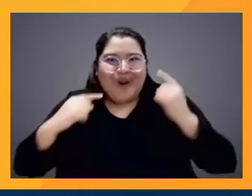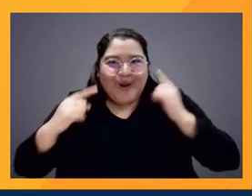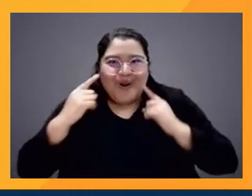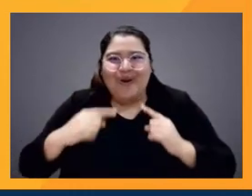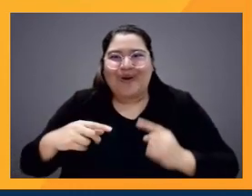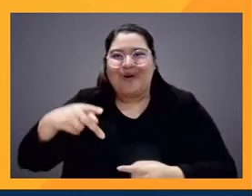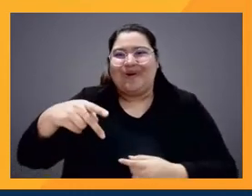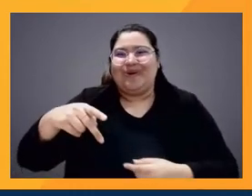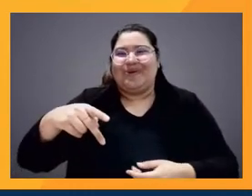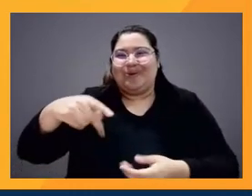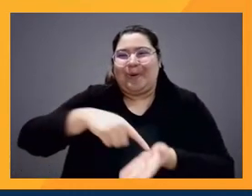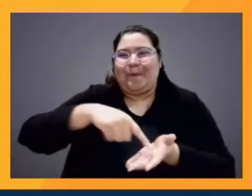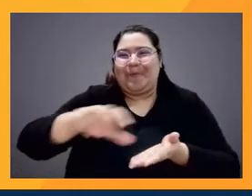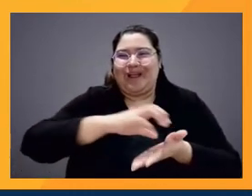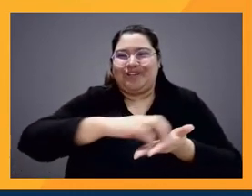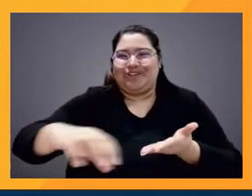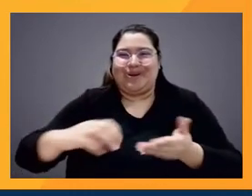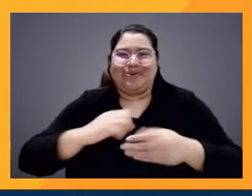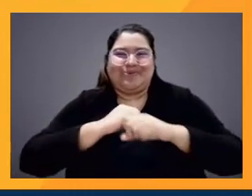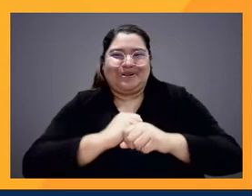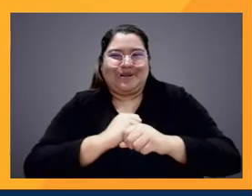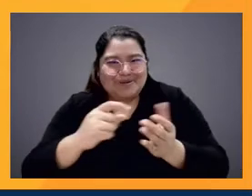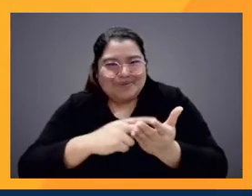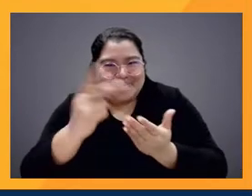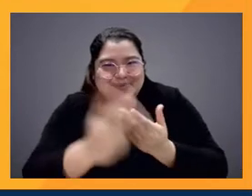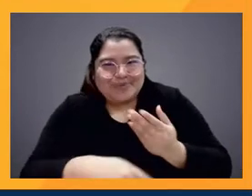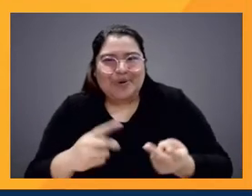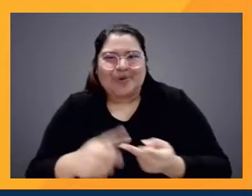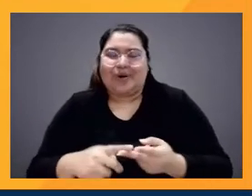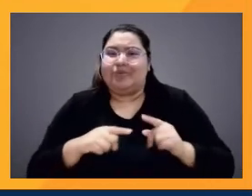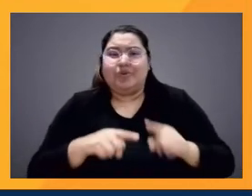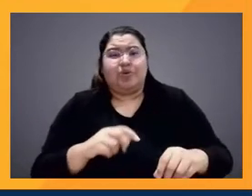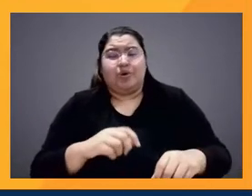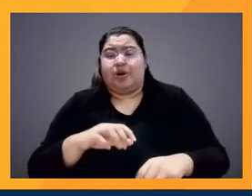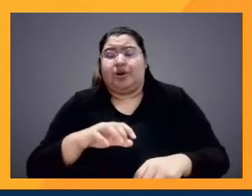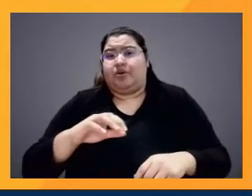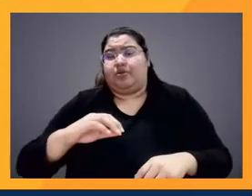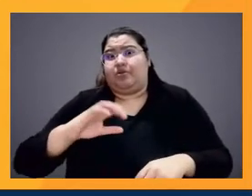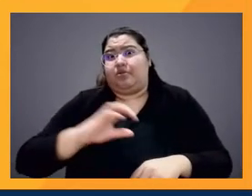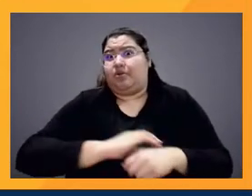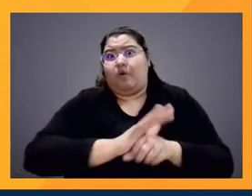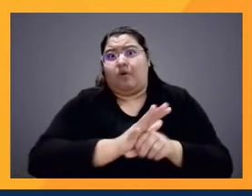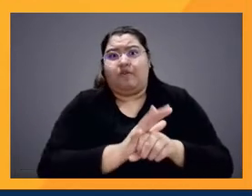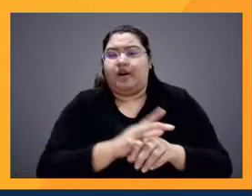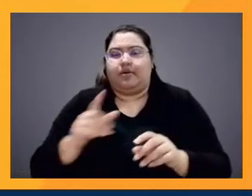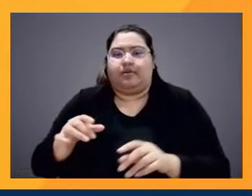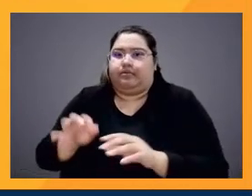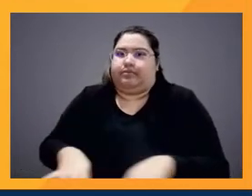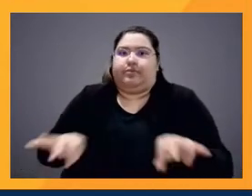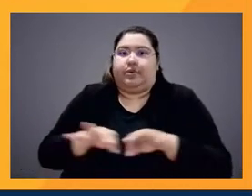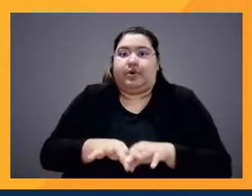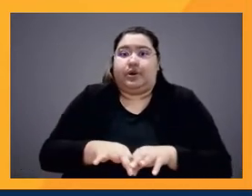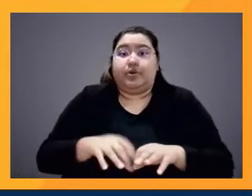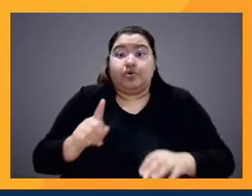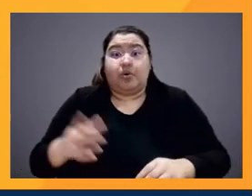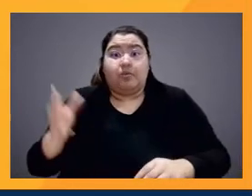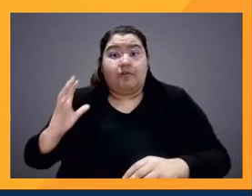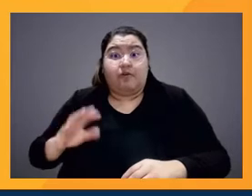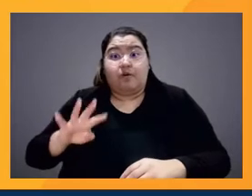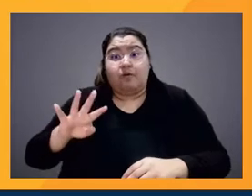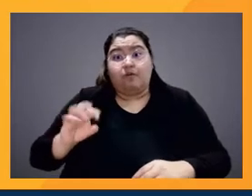really impressive to see how much businesses give back. And we don't even realize that impact until we